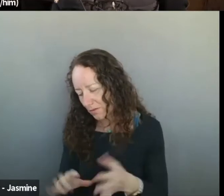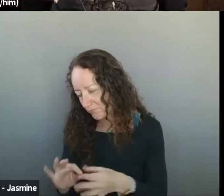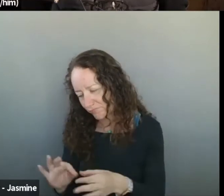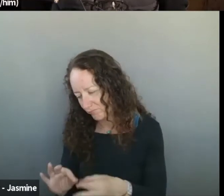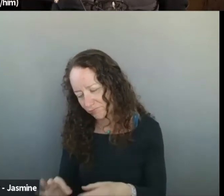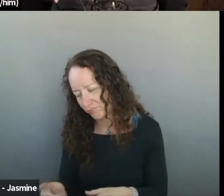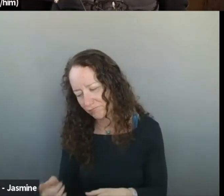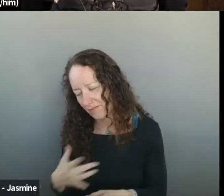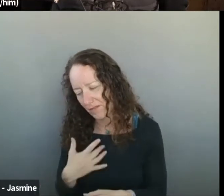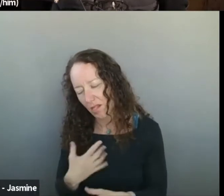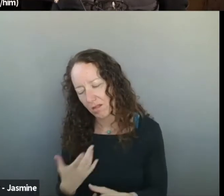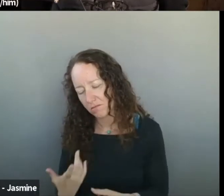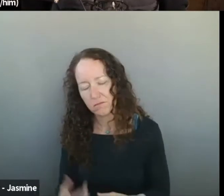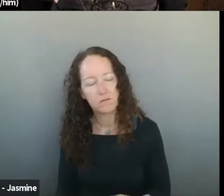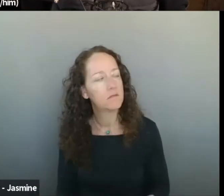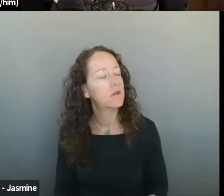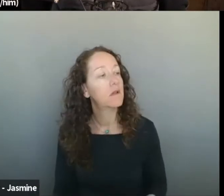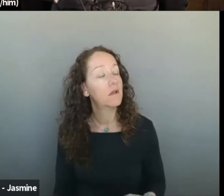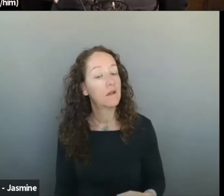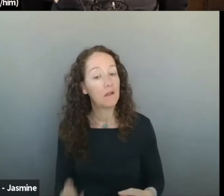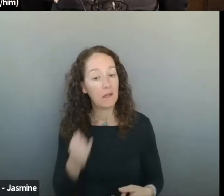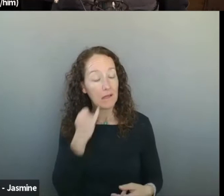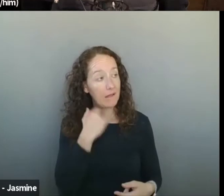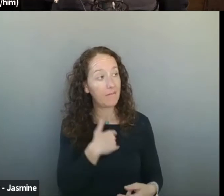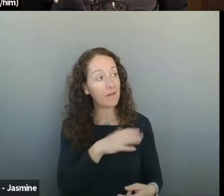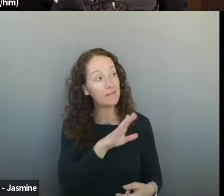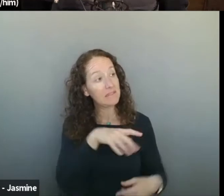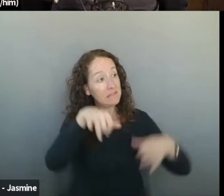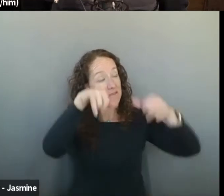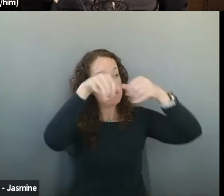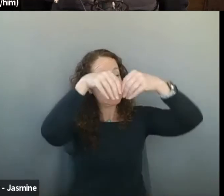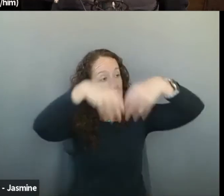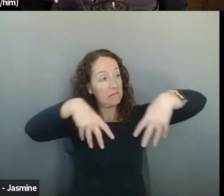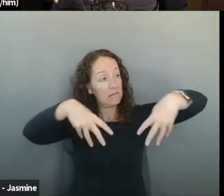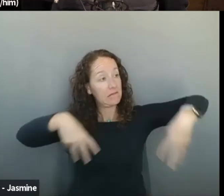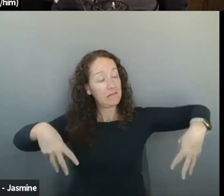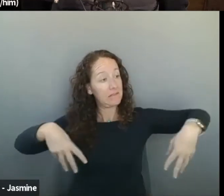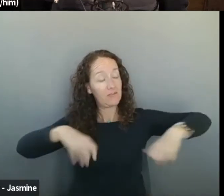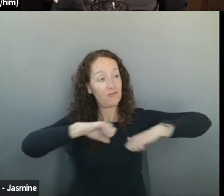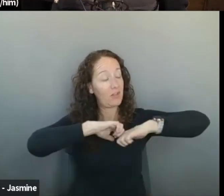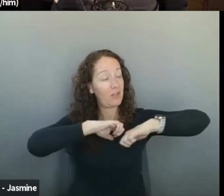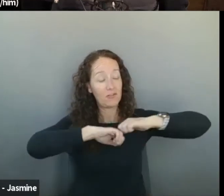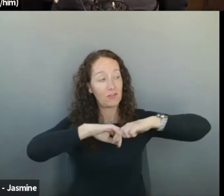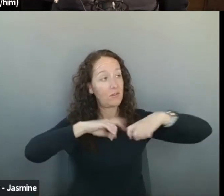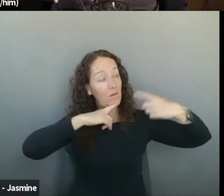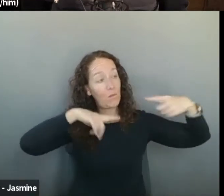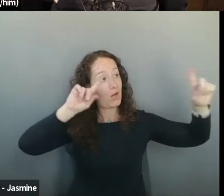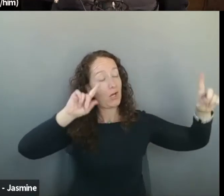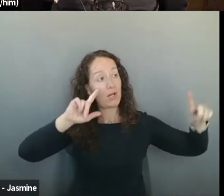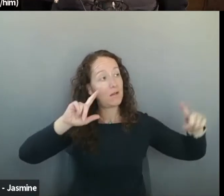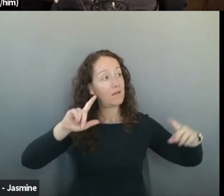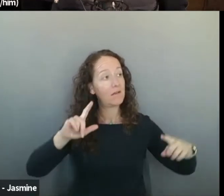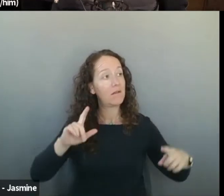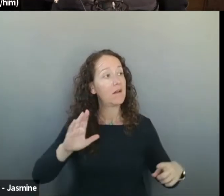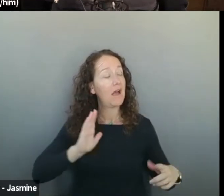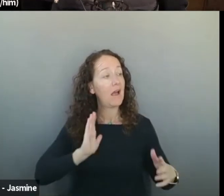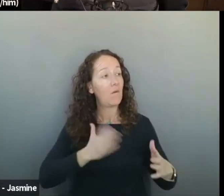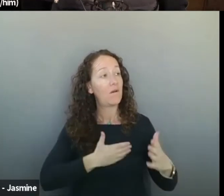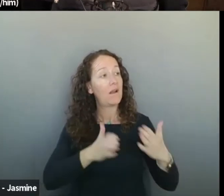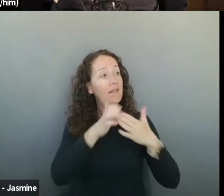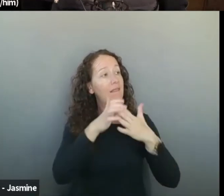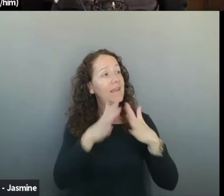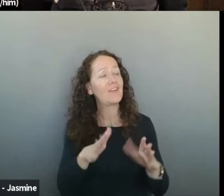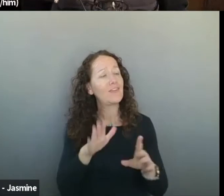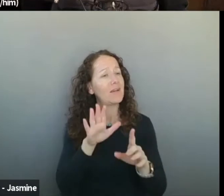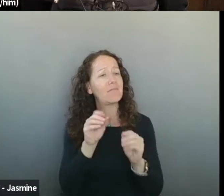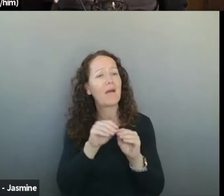when we say something like, oh, this hierarchical structure doesn't work for us, or charismatic leadership doesn't work, the